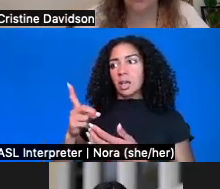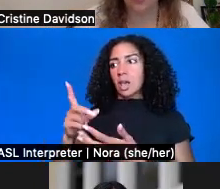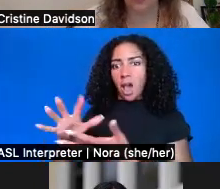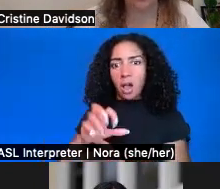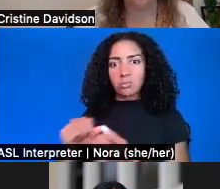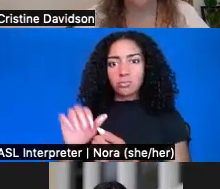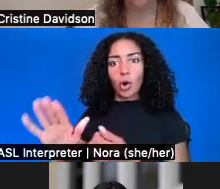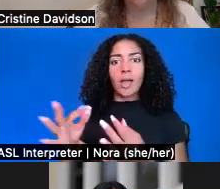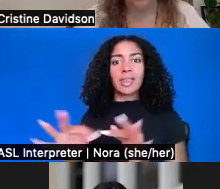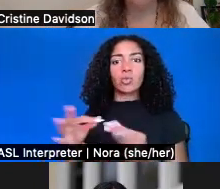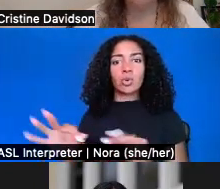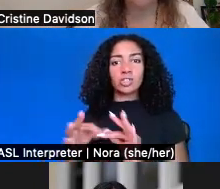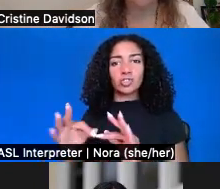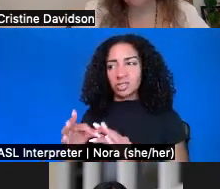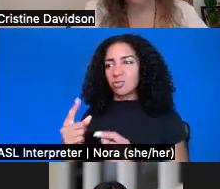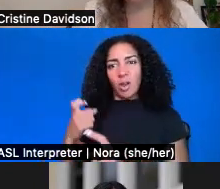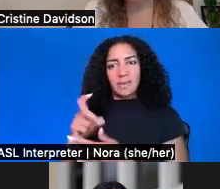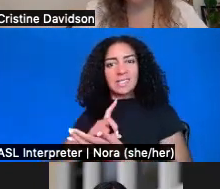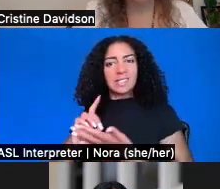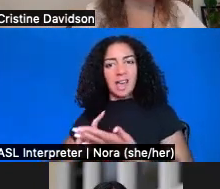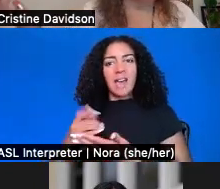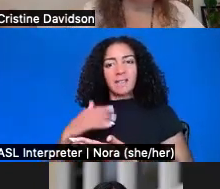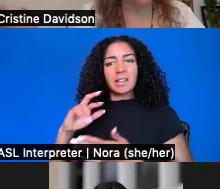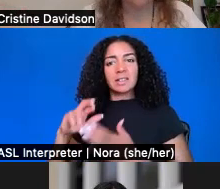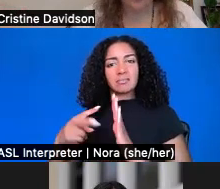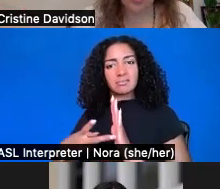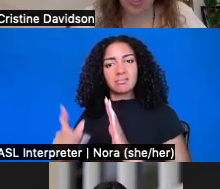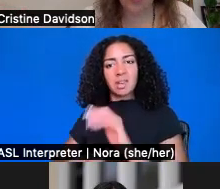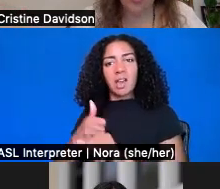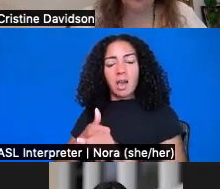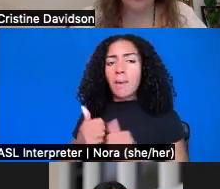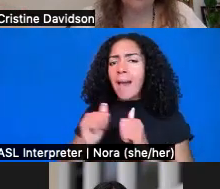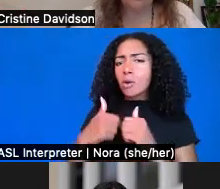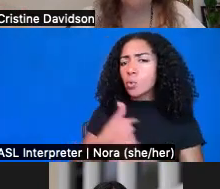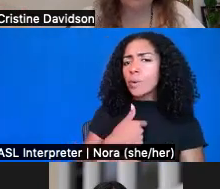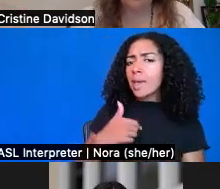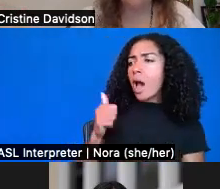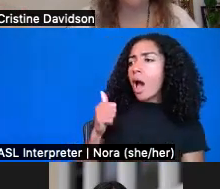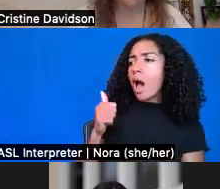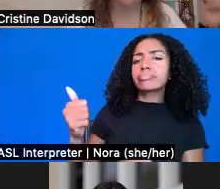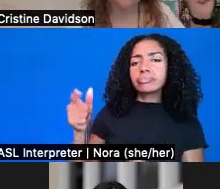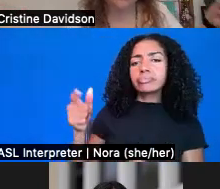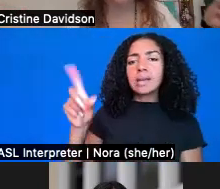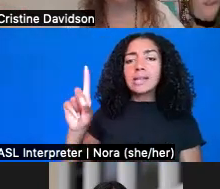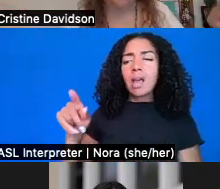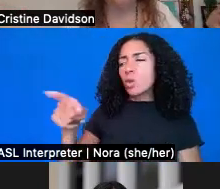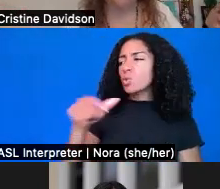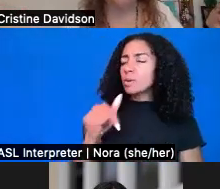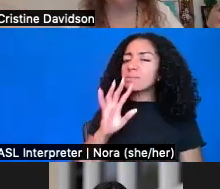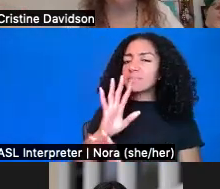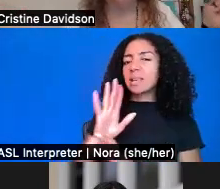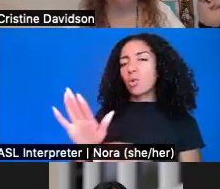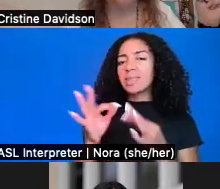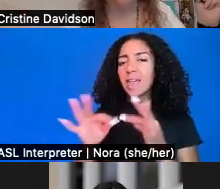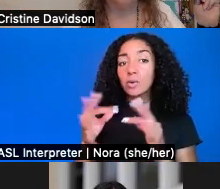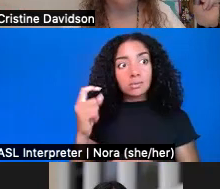speak her language, right? Because her language was squashed out. So we have to remember that there are tactics at